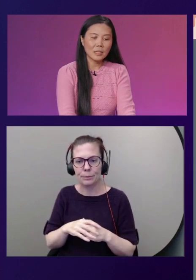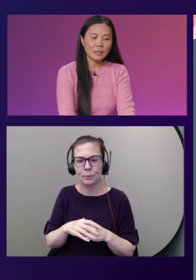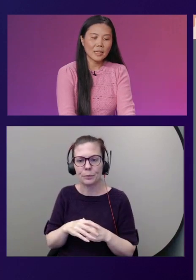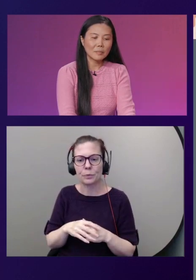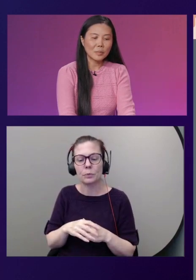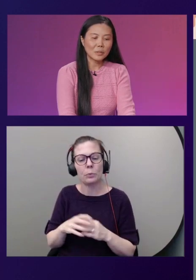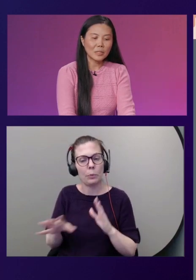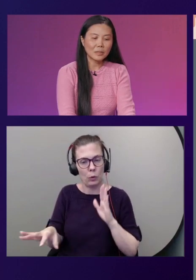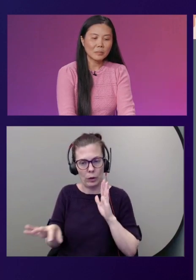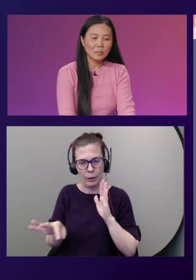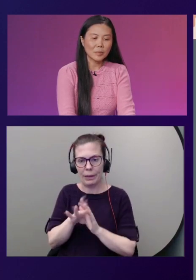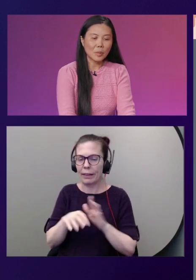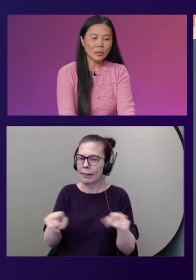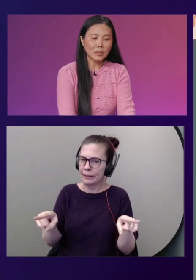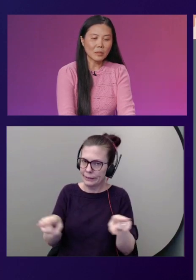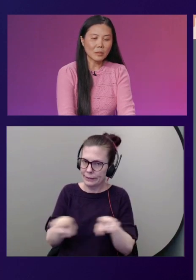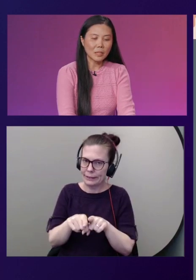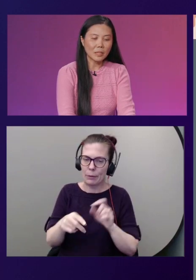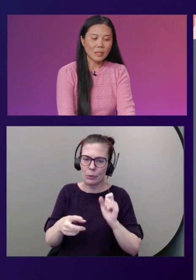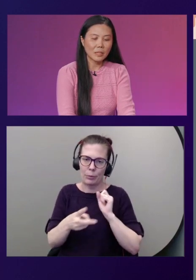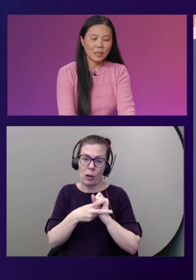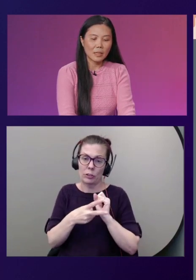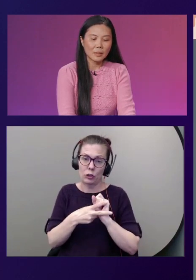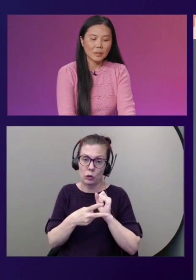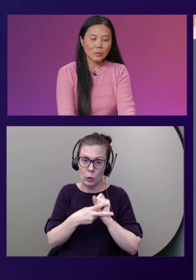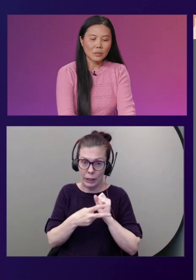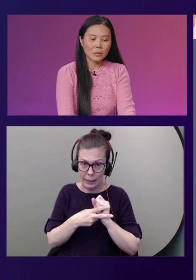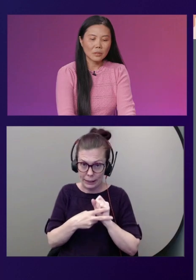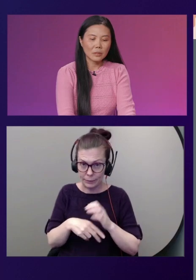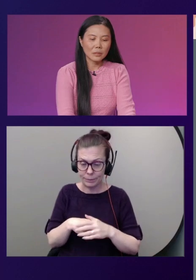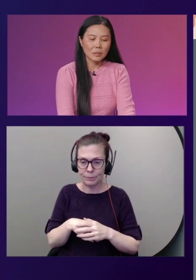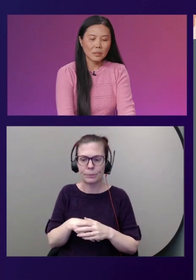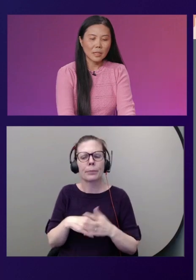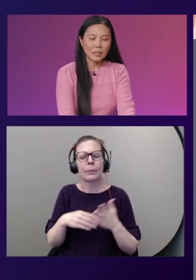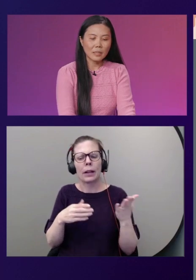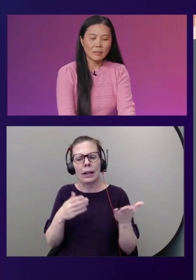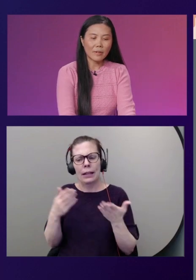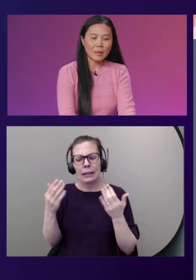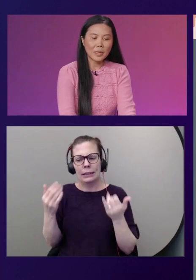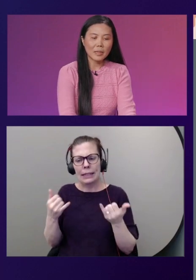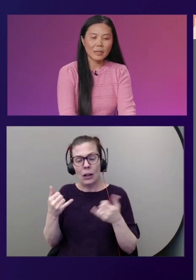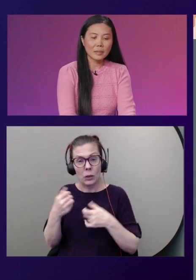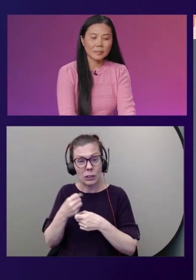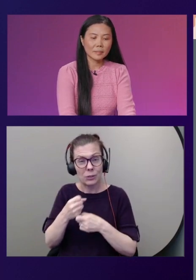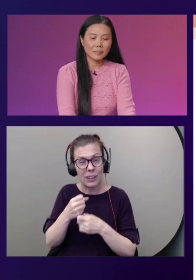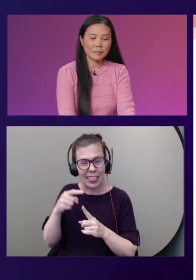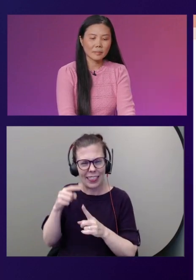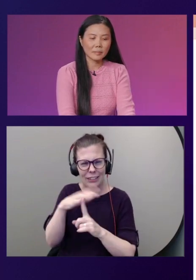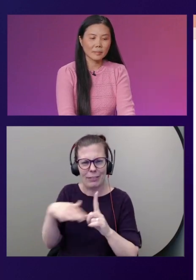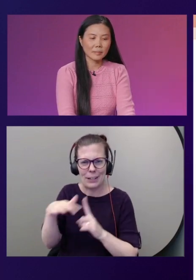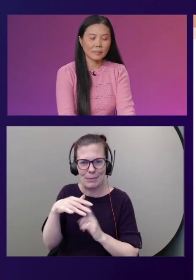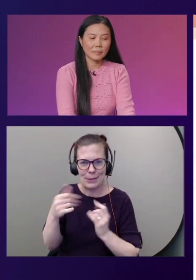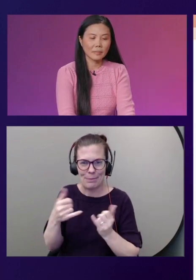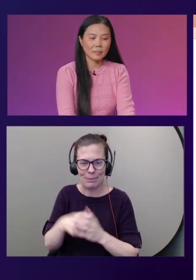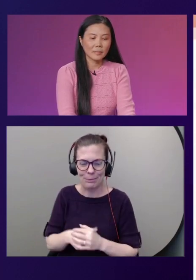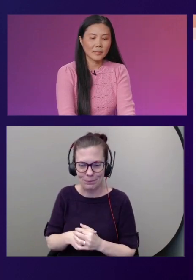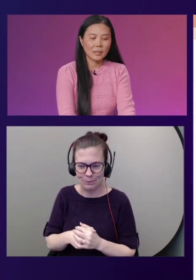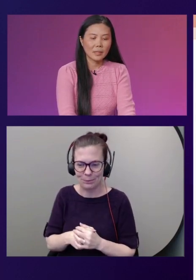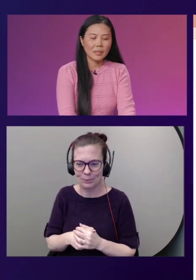choosing the same repository. It's going to just create the environment there.